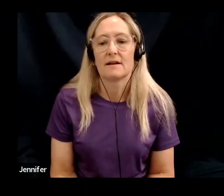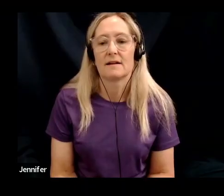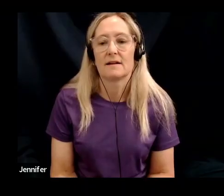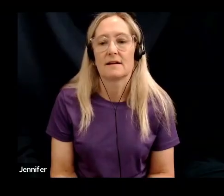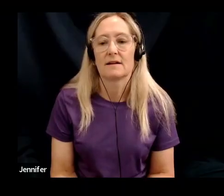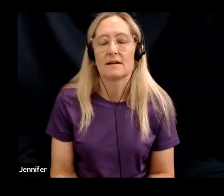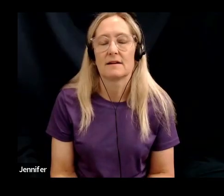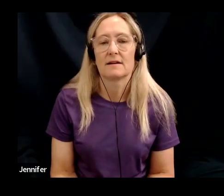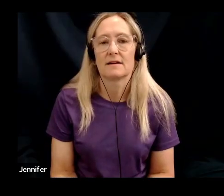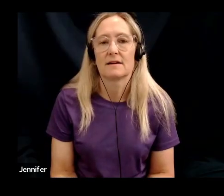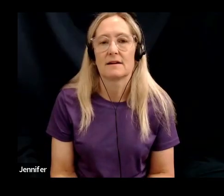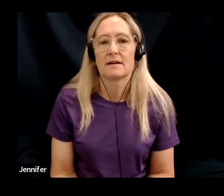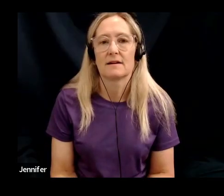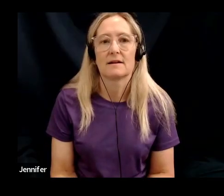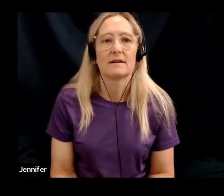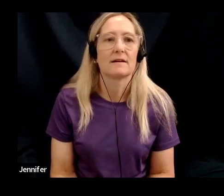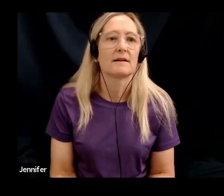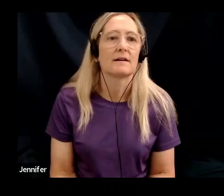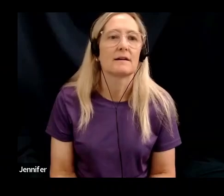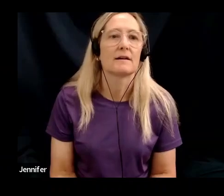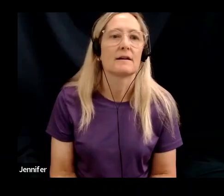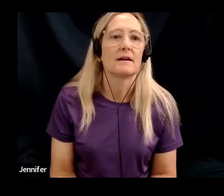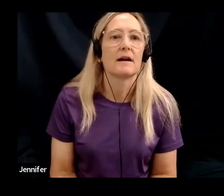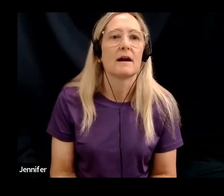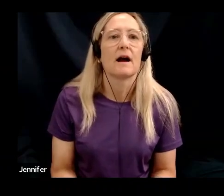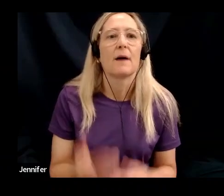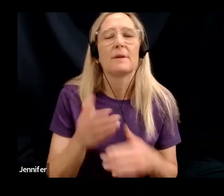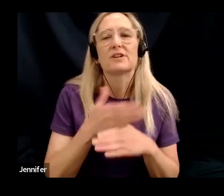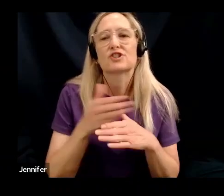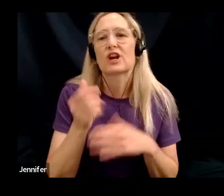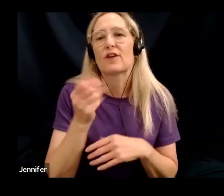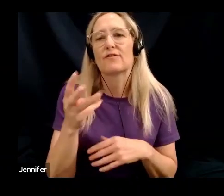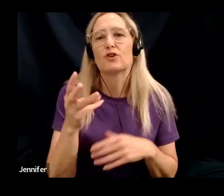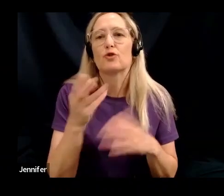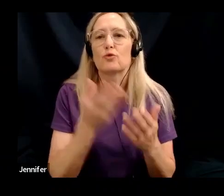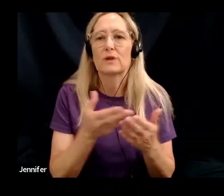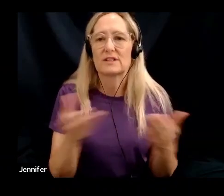So I'm going to share just a couple resources on,